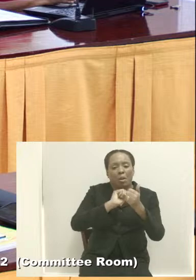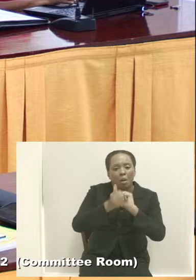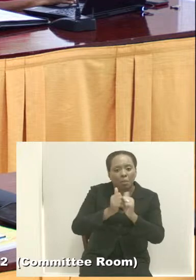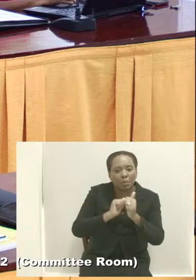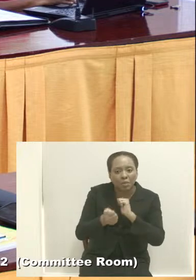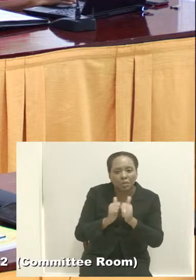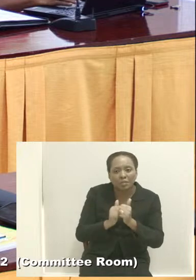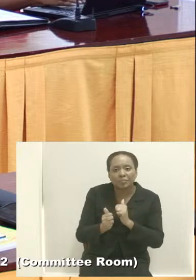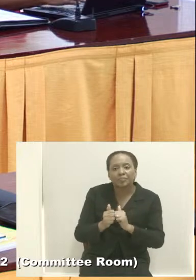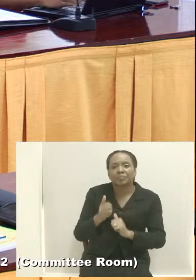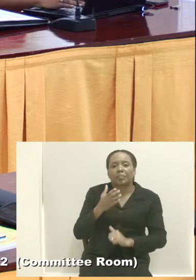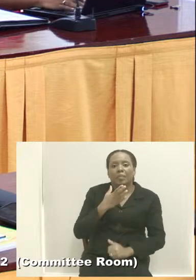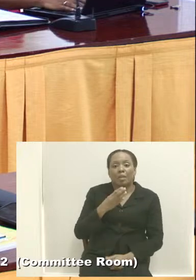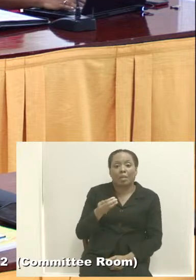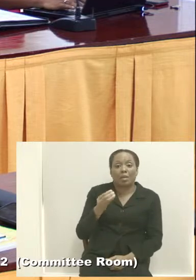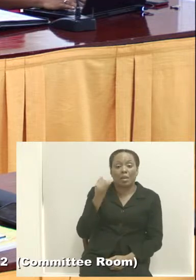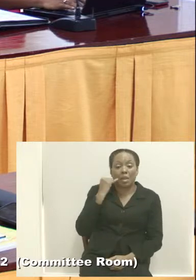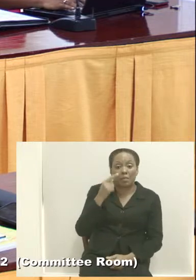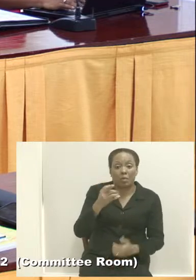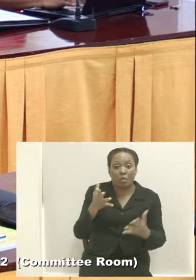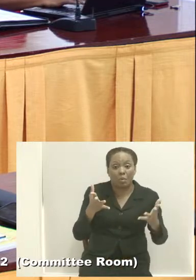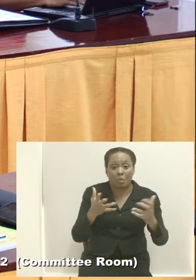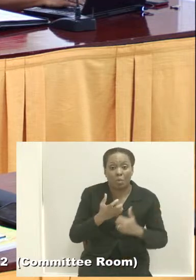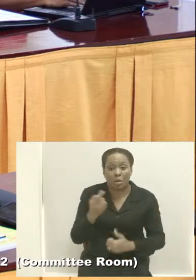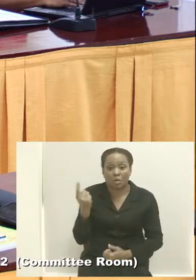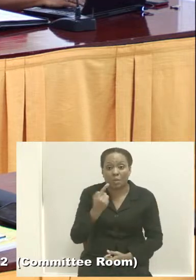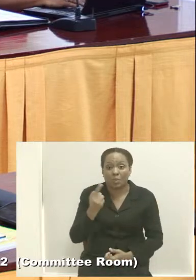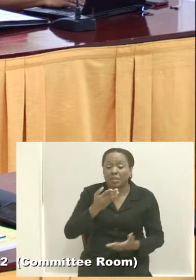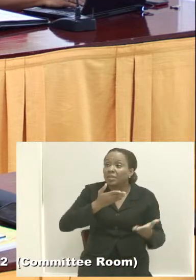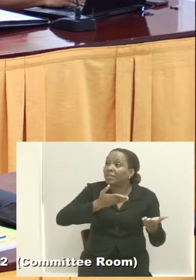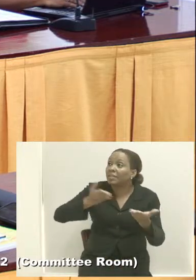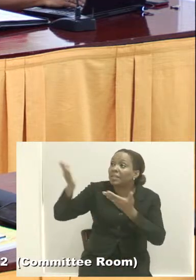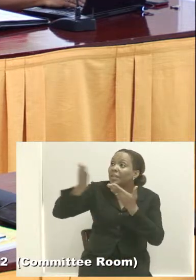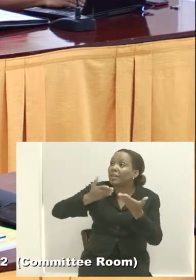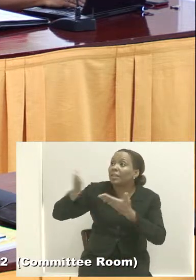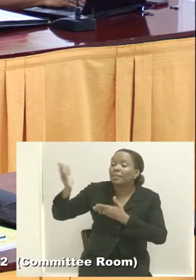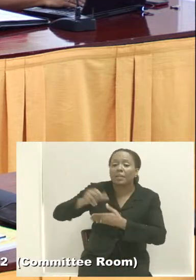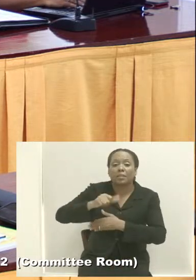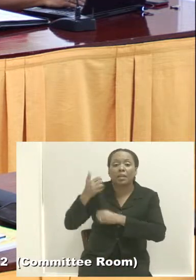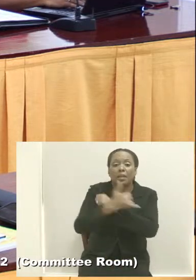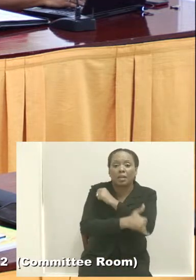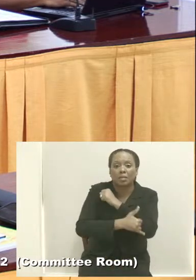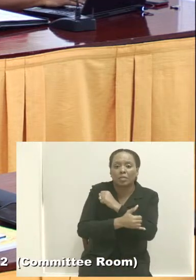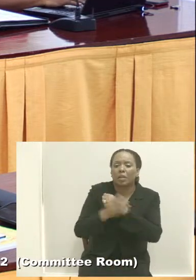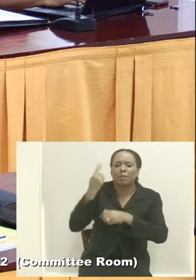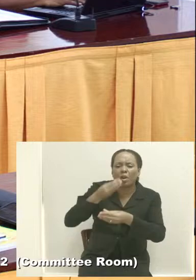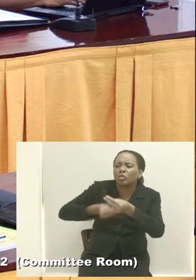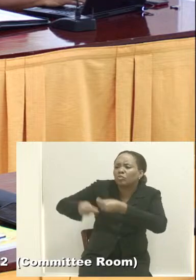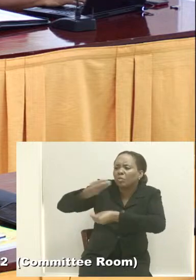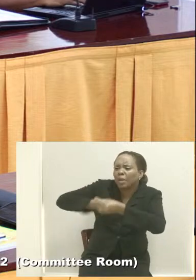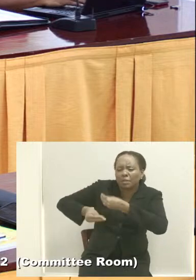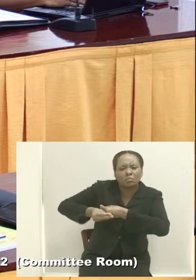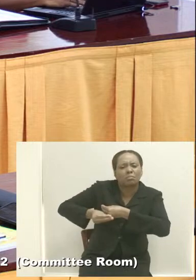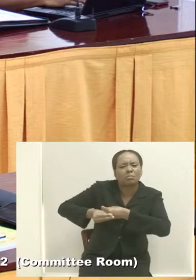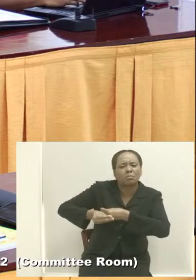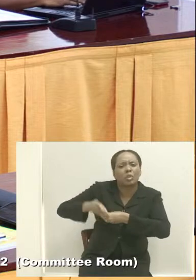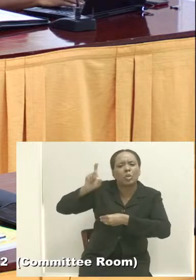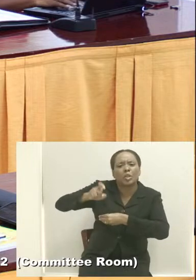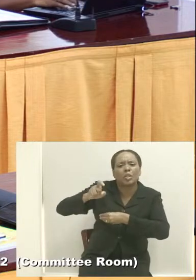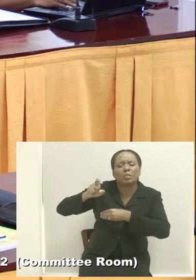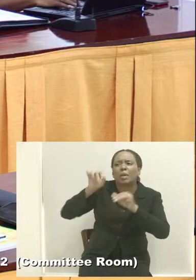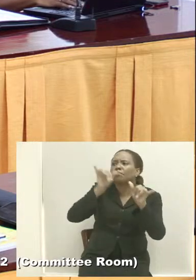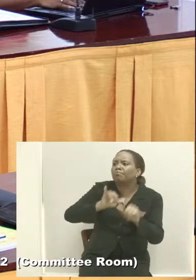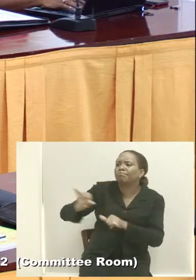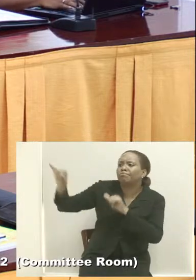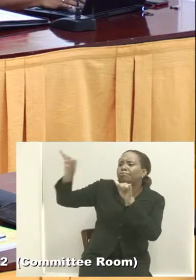place and beat the trade barriers, the non-tariff trade barriers that are established to keep you out. And